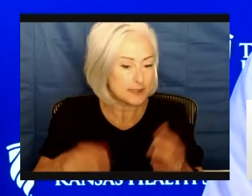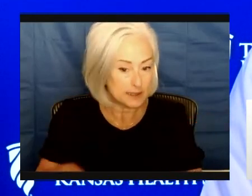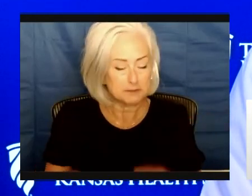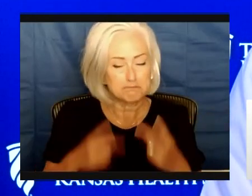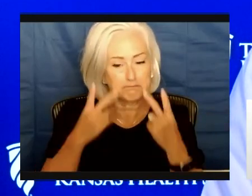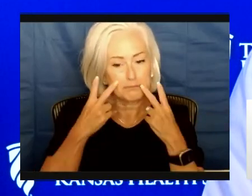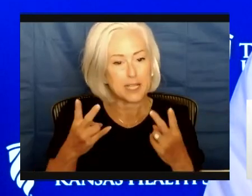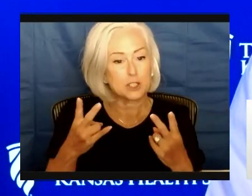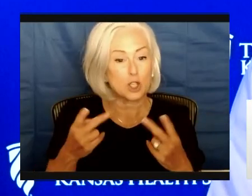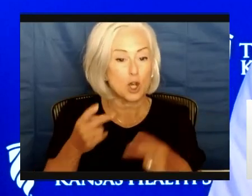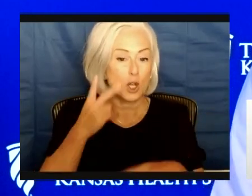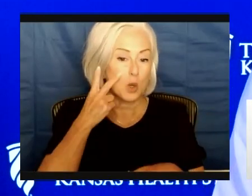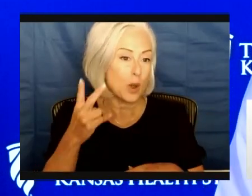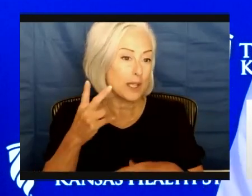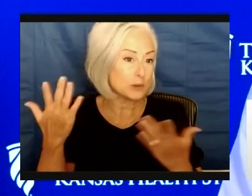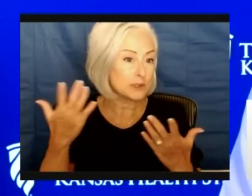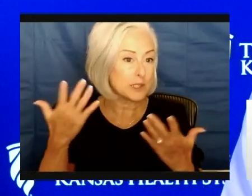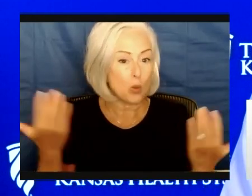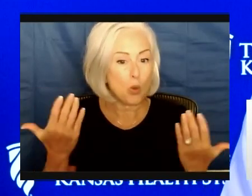are.